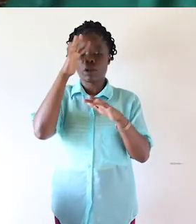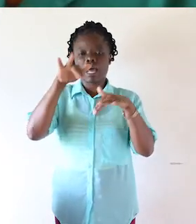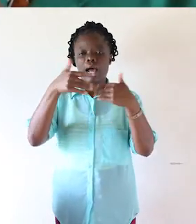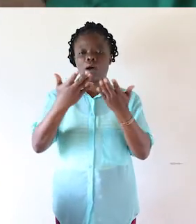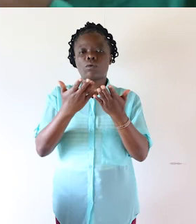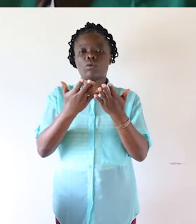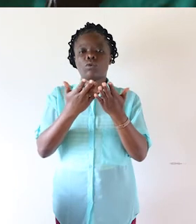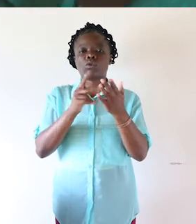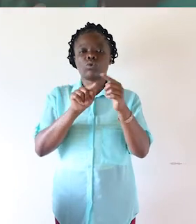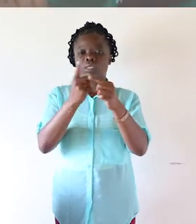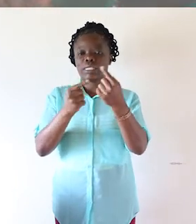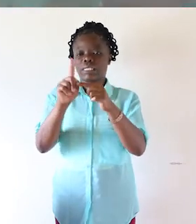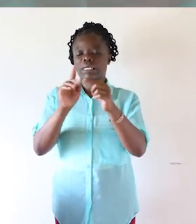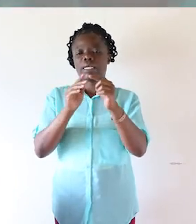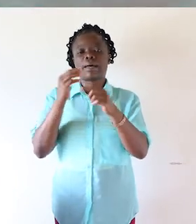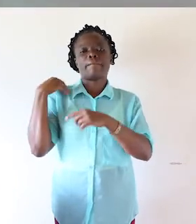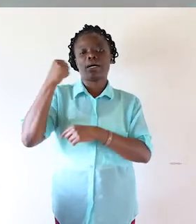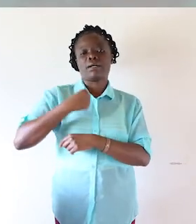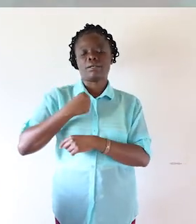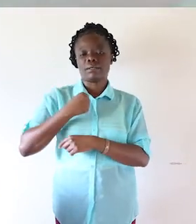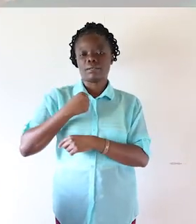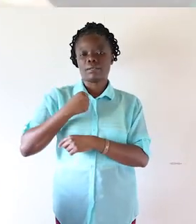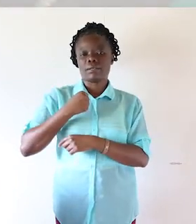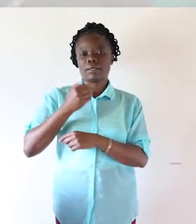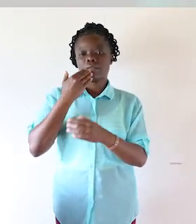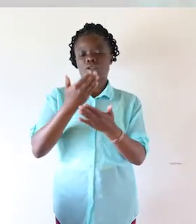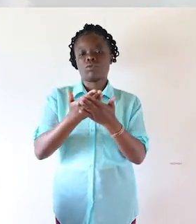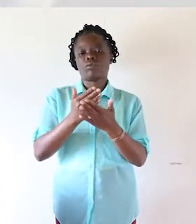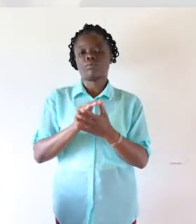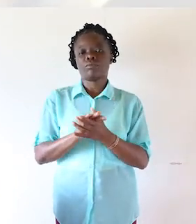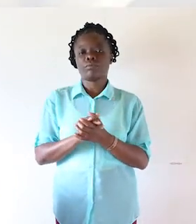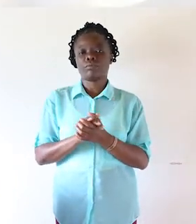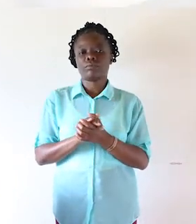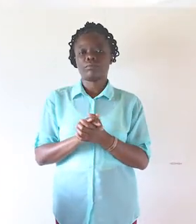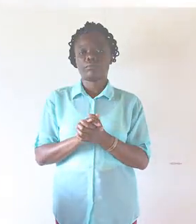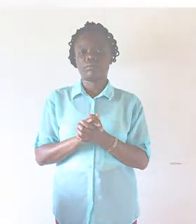have known how to stitch the bag. Yes, thank you.